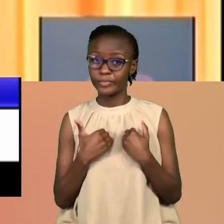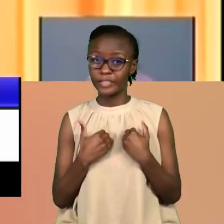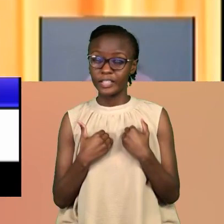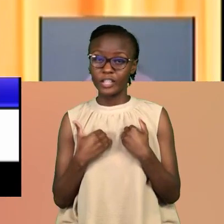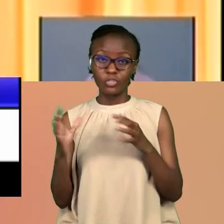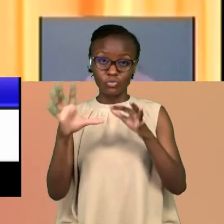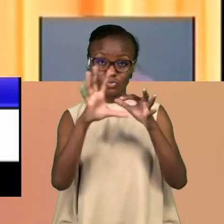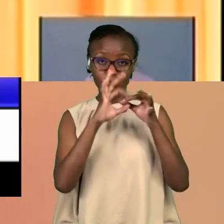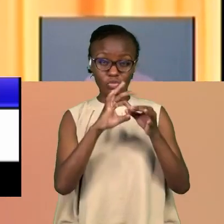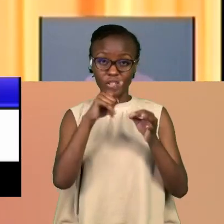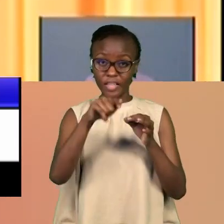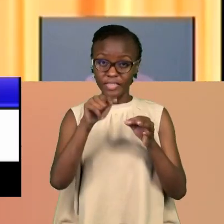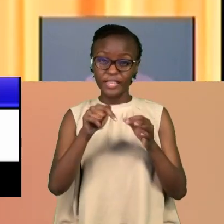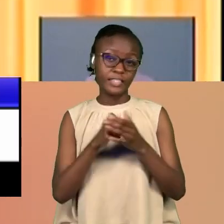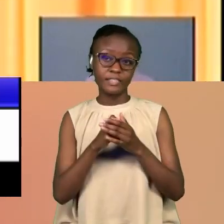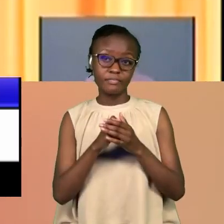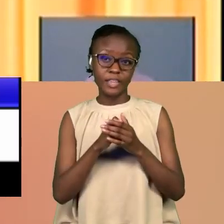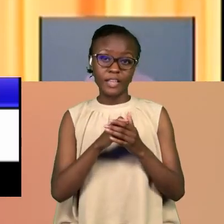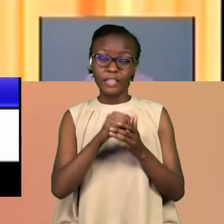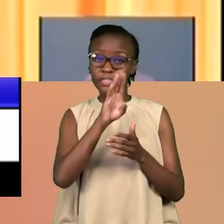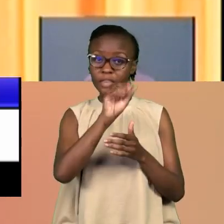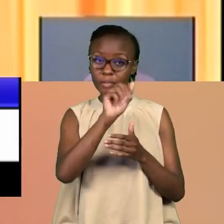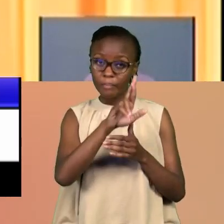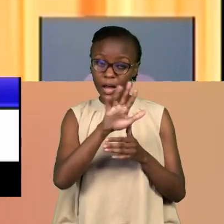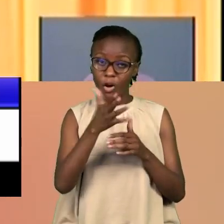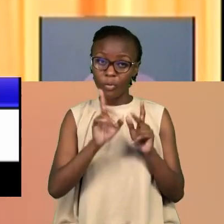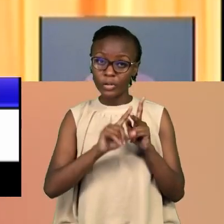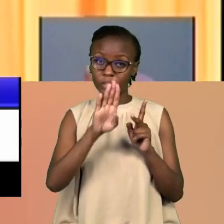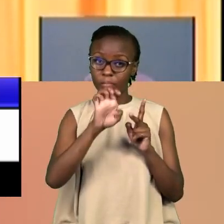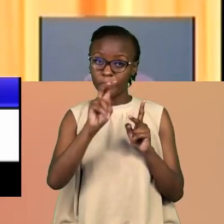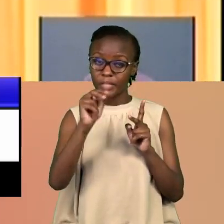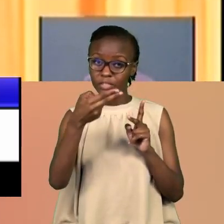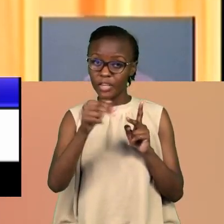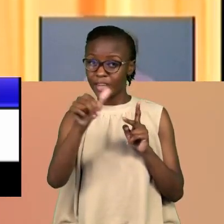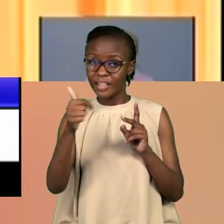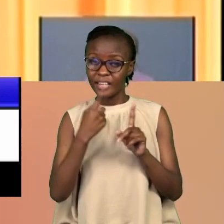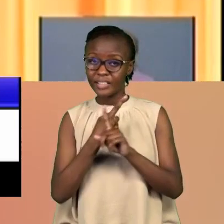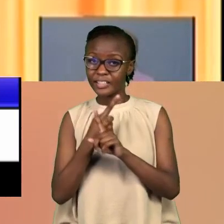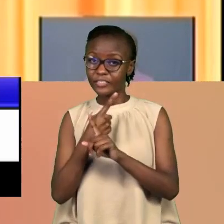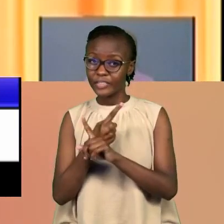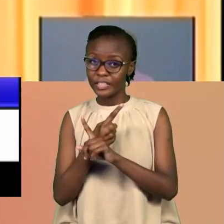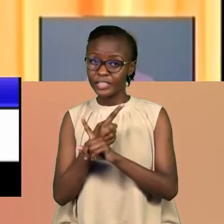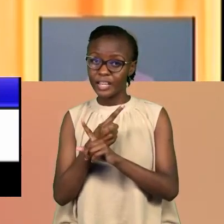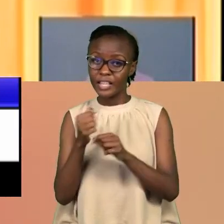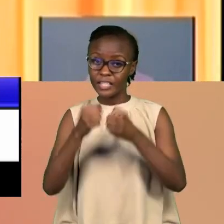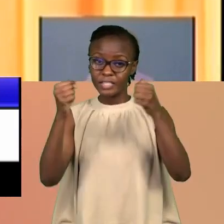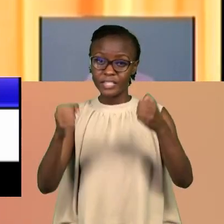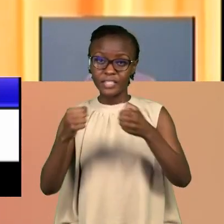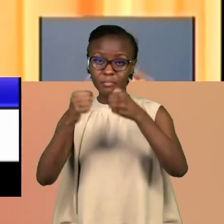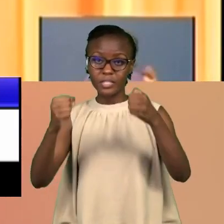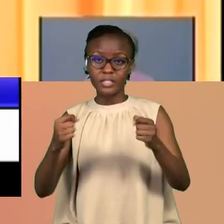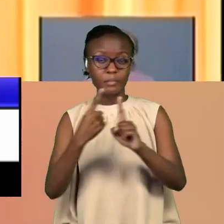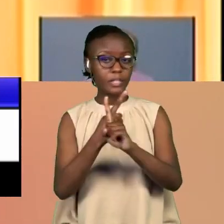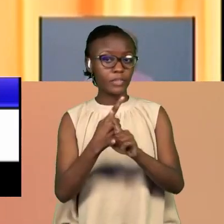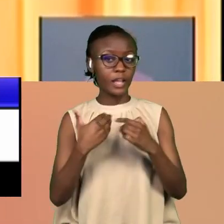the bar, to join the bench, and to join these other multiple systems that we have